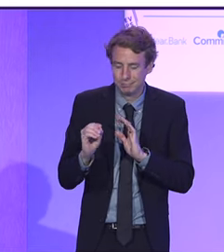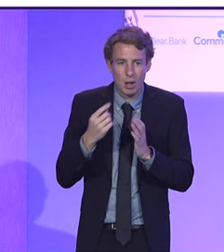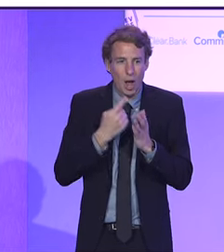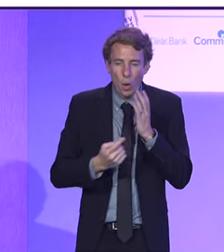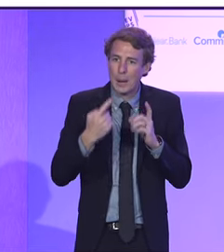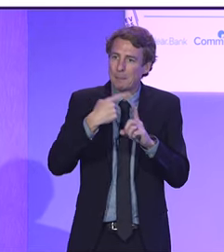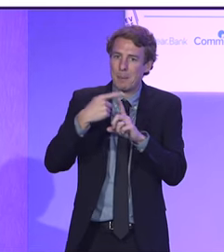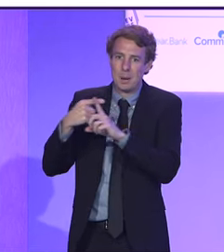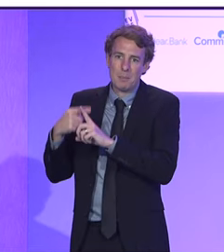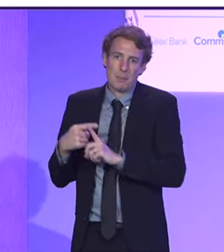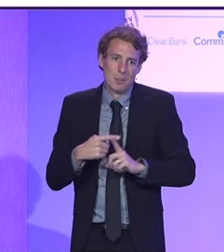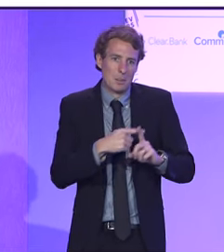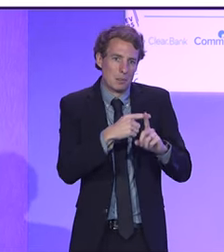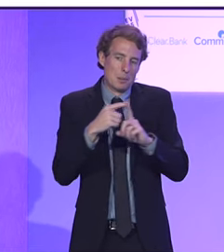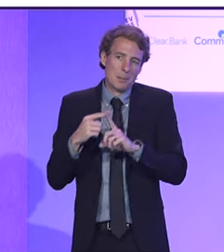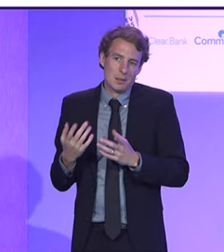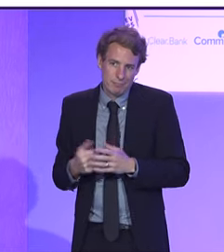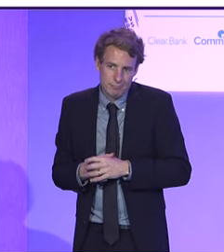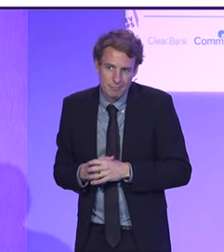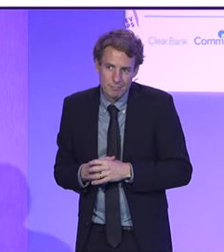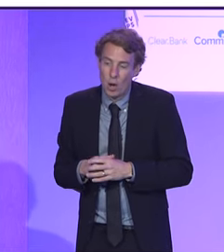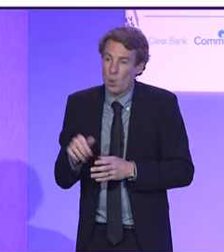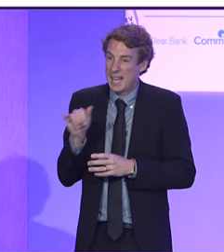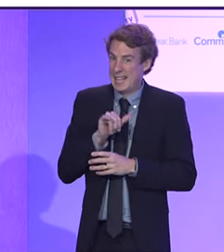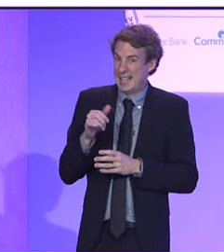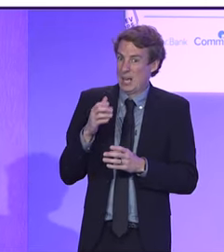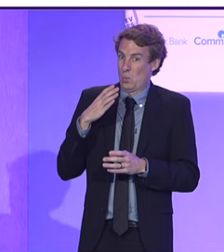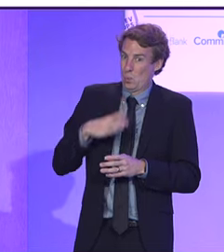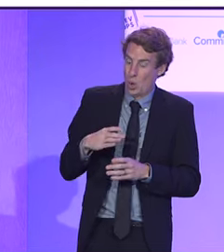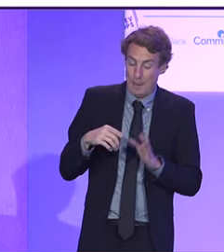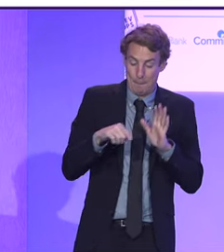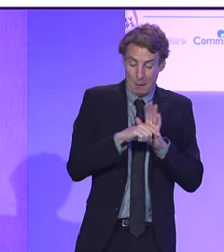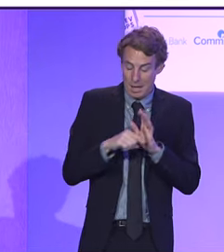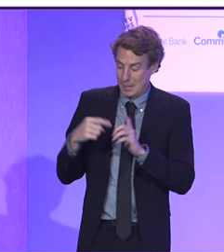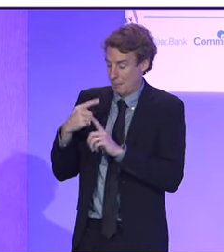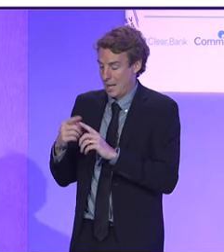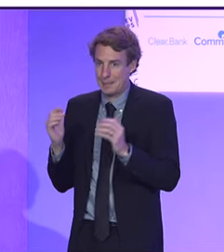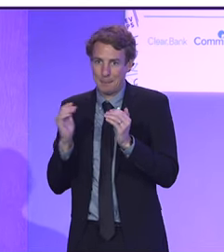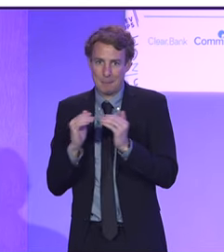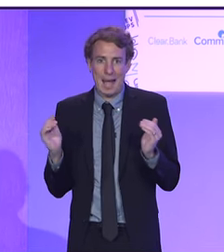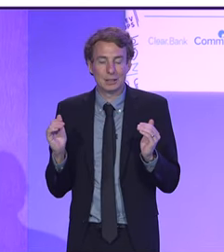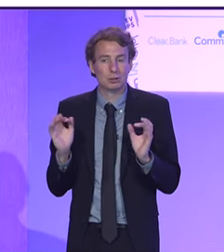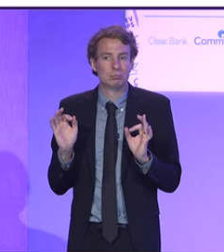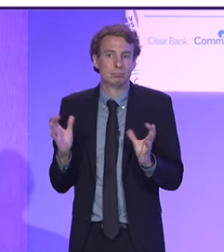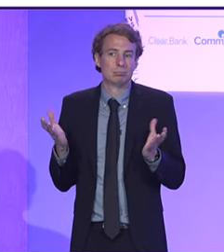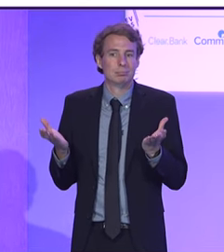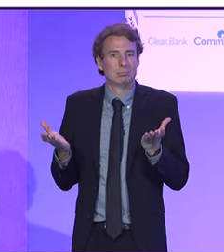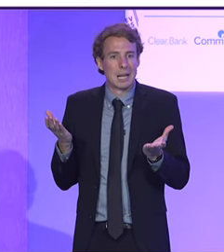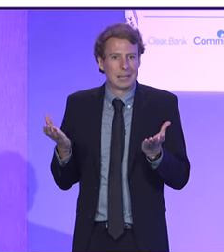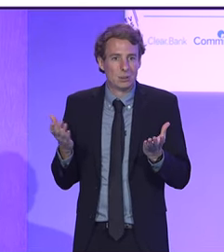have either an even number of minuses or zero, which is also an even number, then that represents